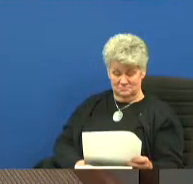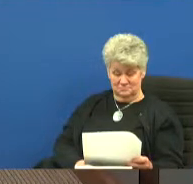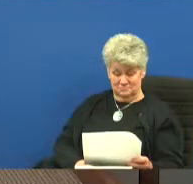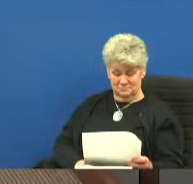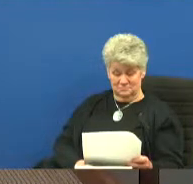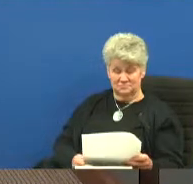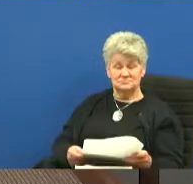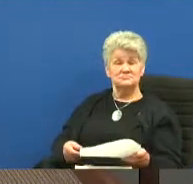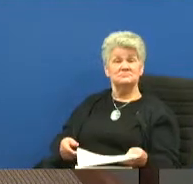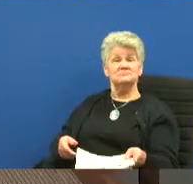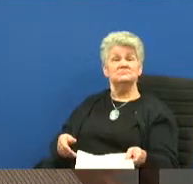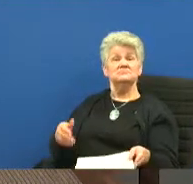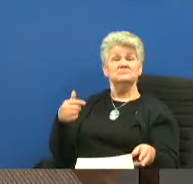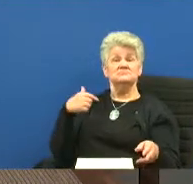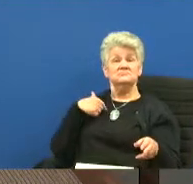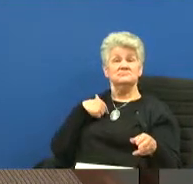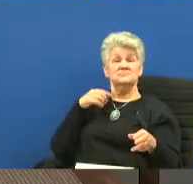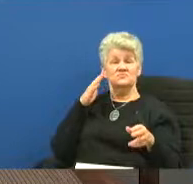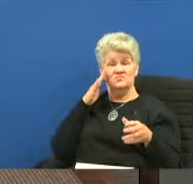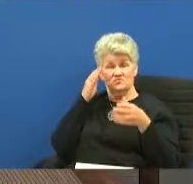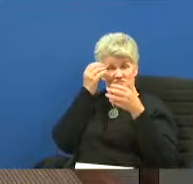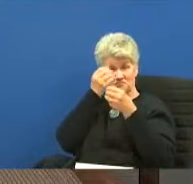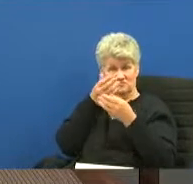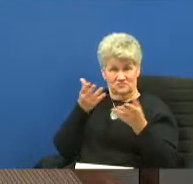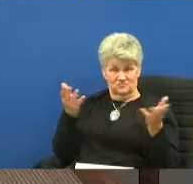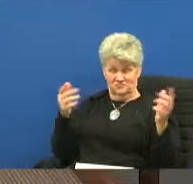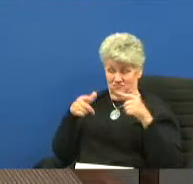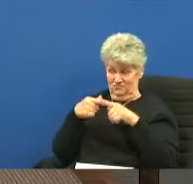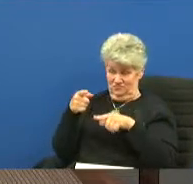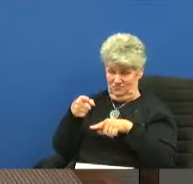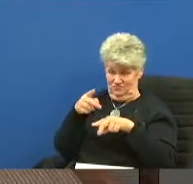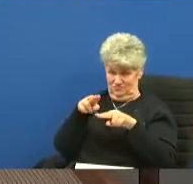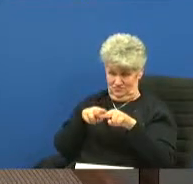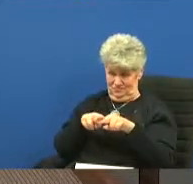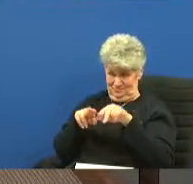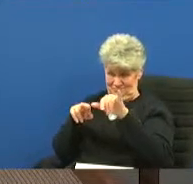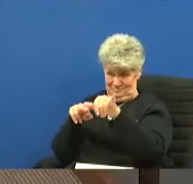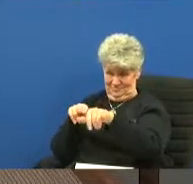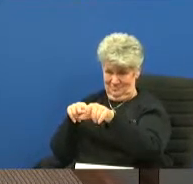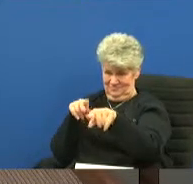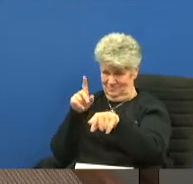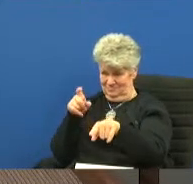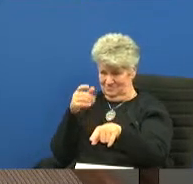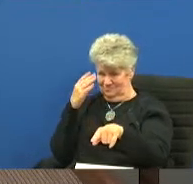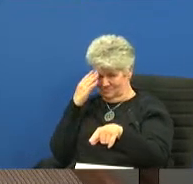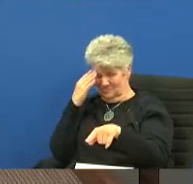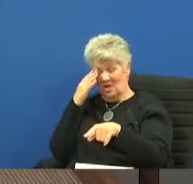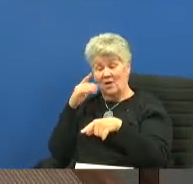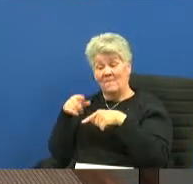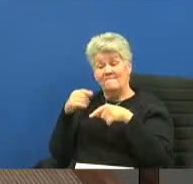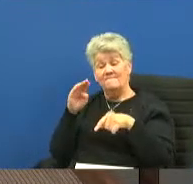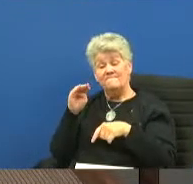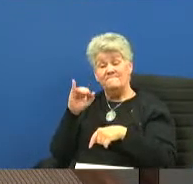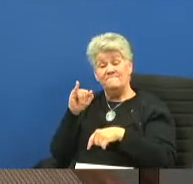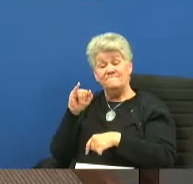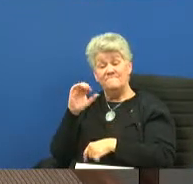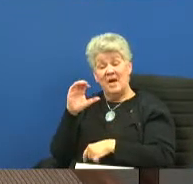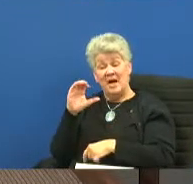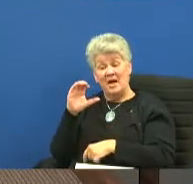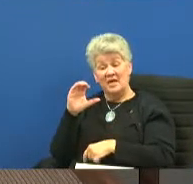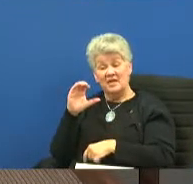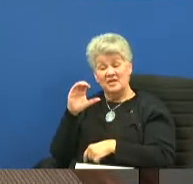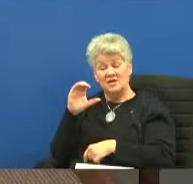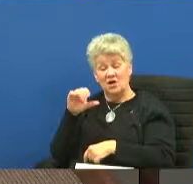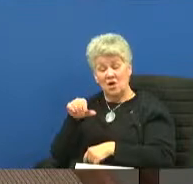And I will say, I'll take a point of privilege and let you know, in that seat, you do have to be cognizant of turning Councilwoman Banks' mic on